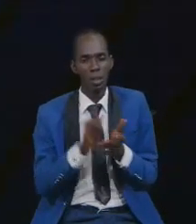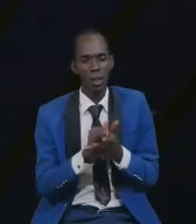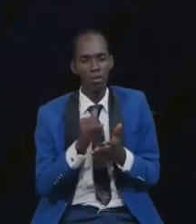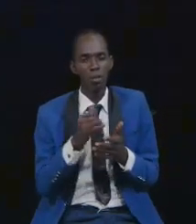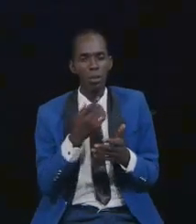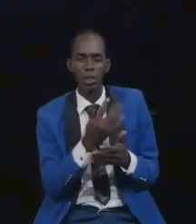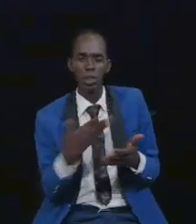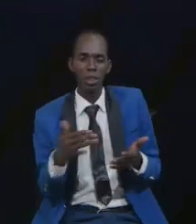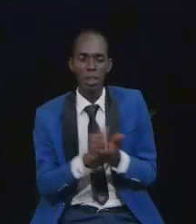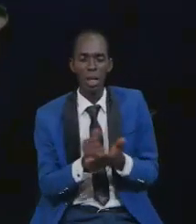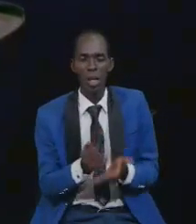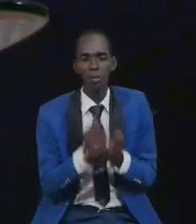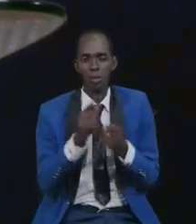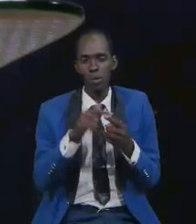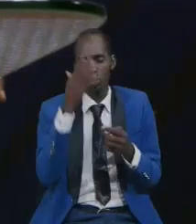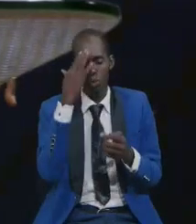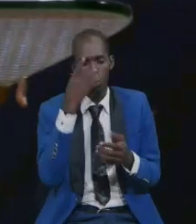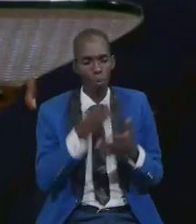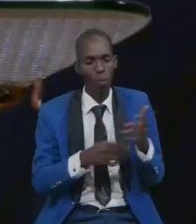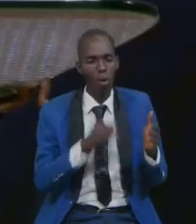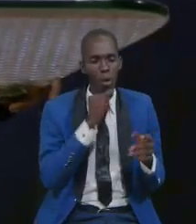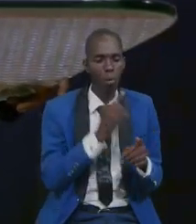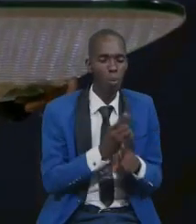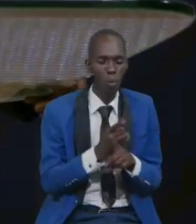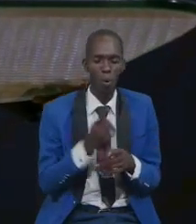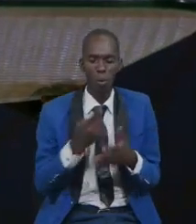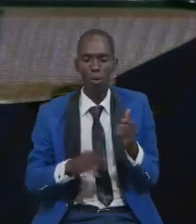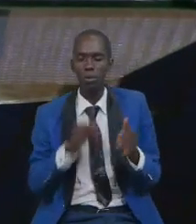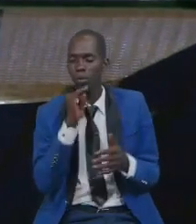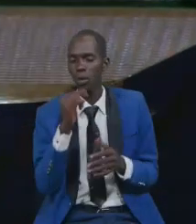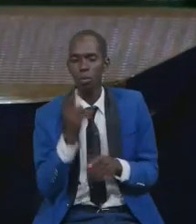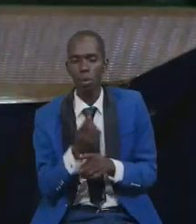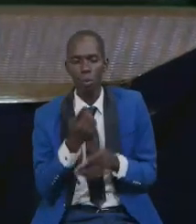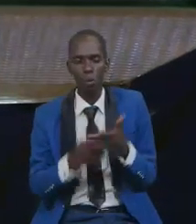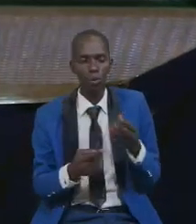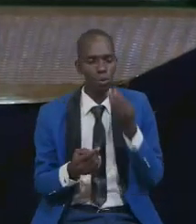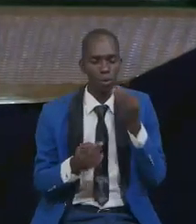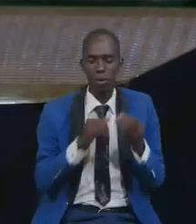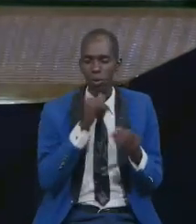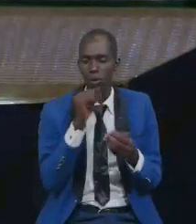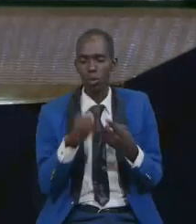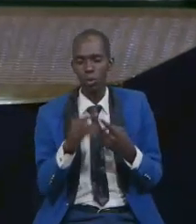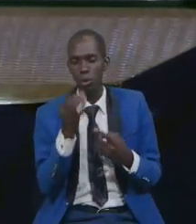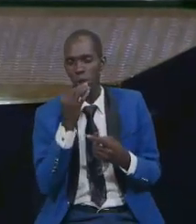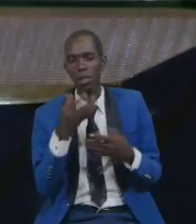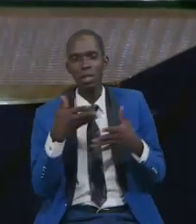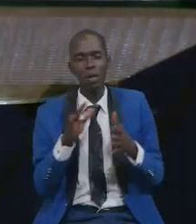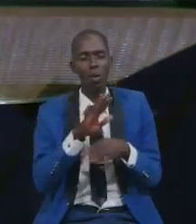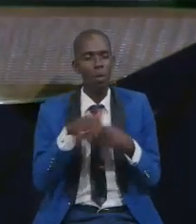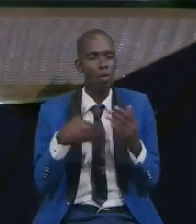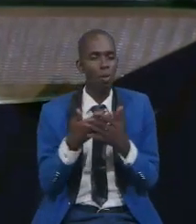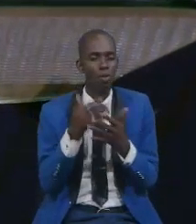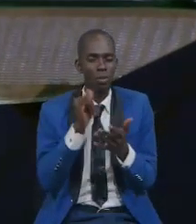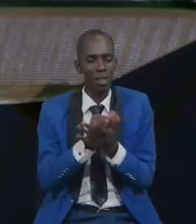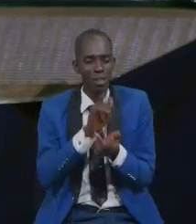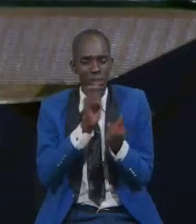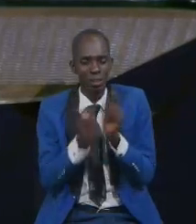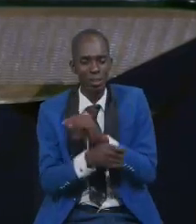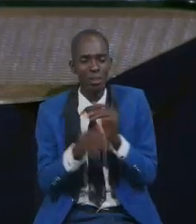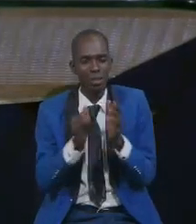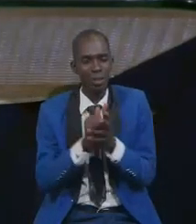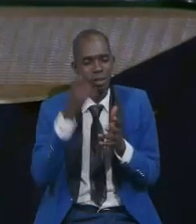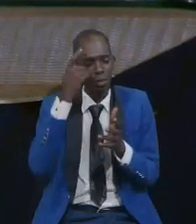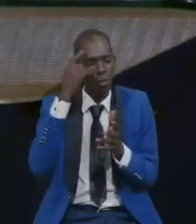wrong, what to eat and not to eat, let all that change, that he will feed on grass in the